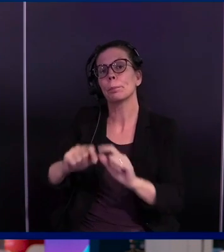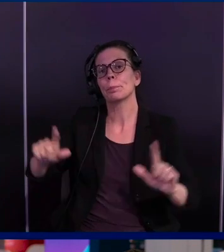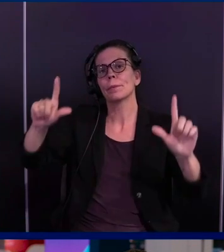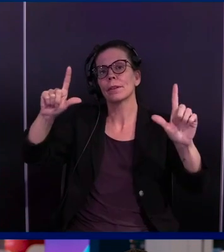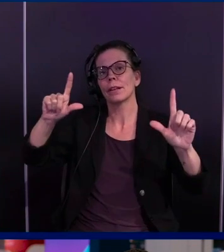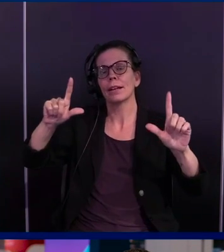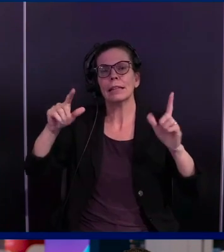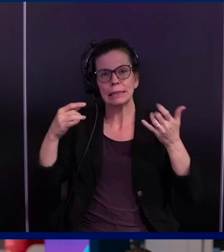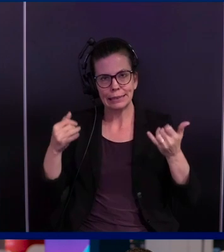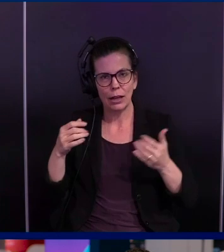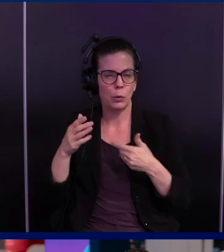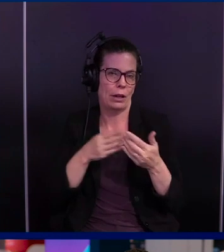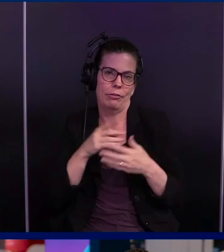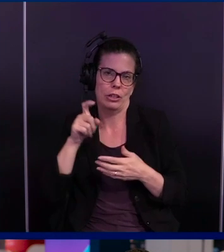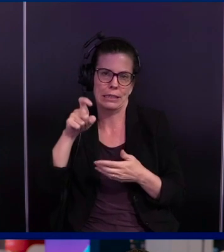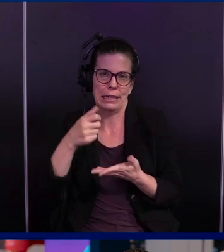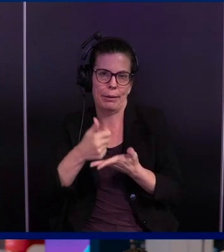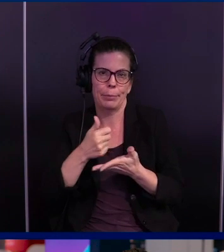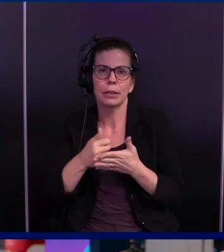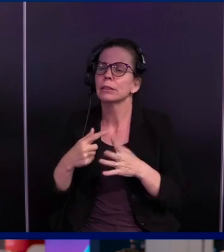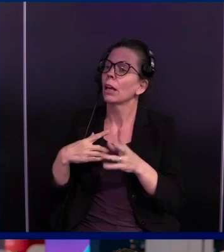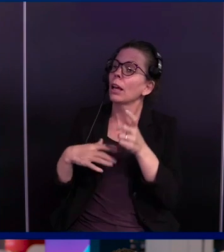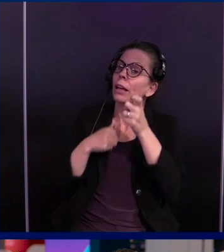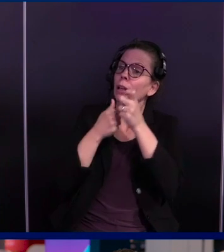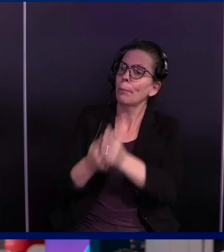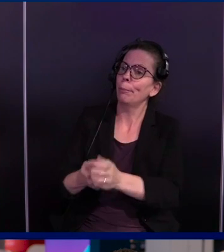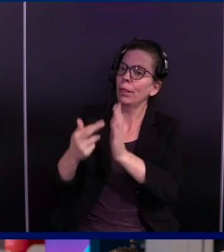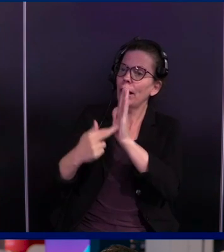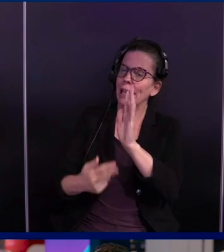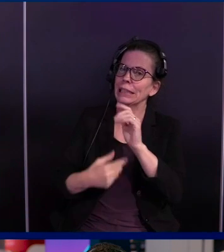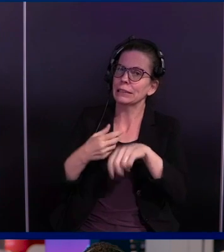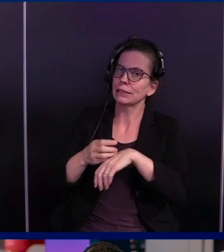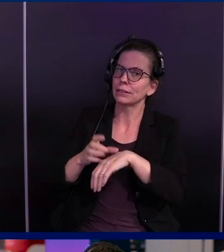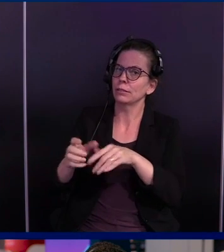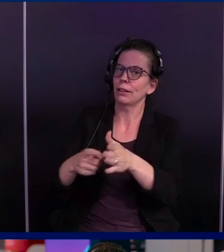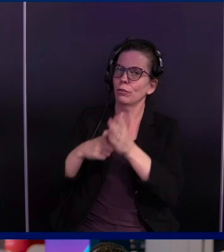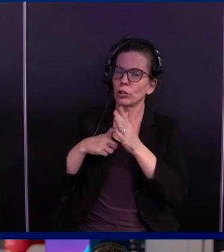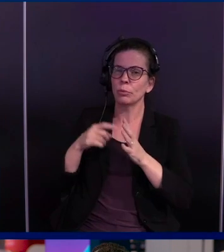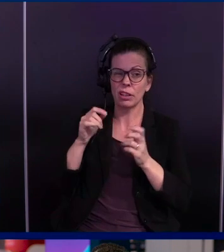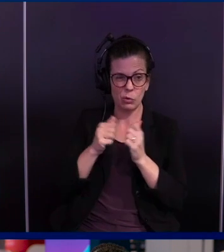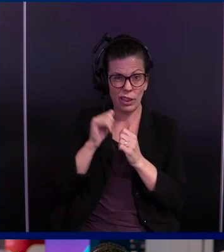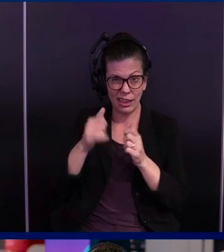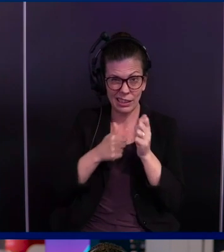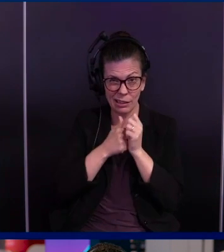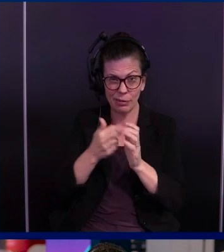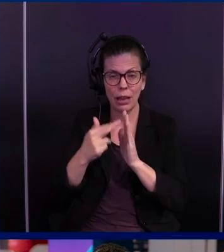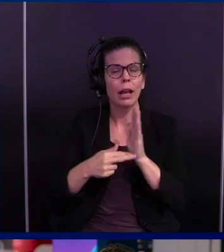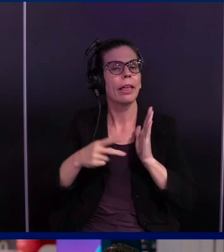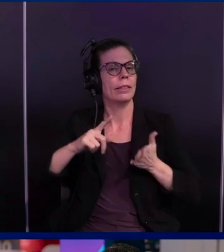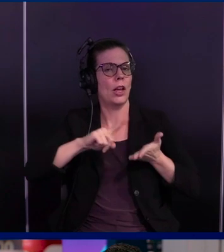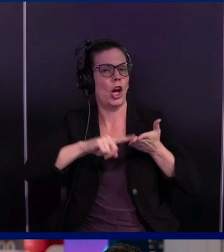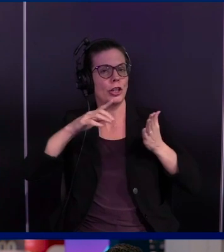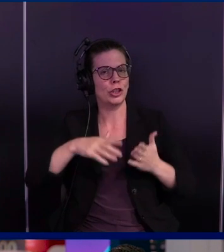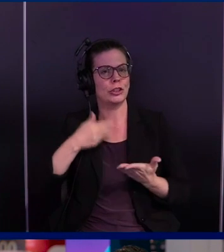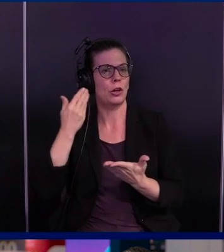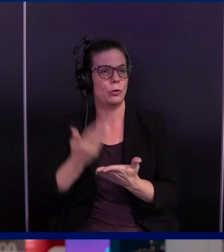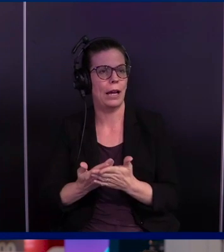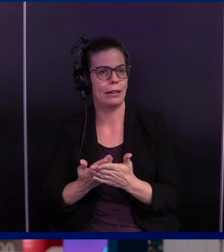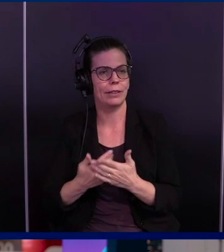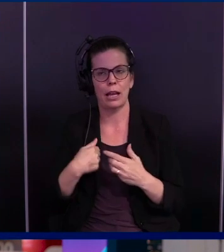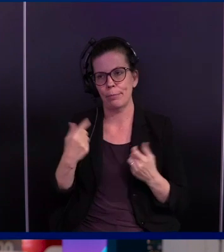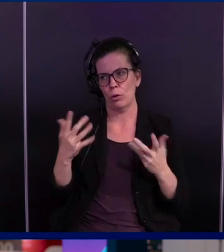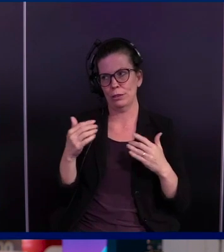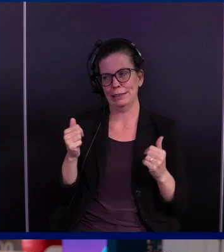to load whatever help they need. It says compliance enforcement. So with compliance enforcement, the auditors have arrived. Oh, I'm already